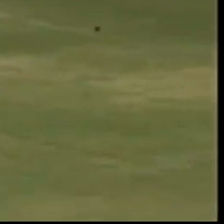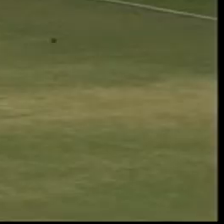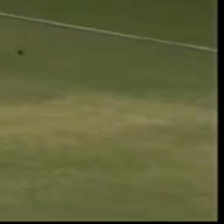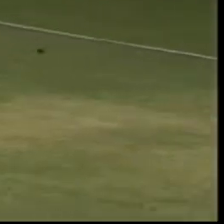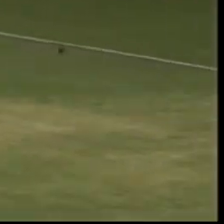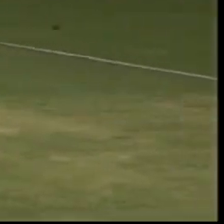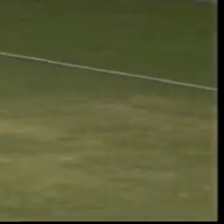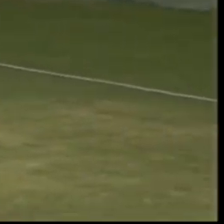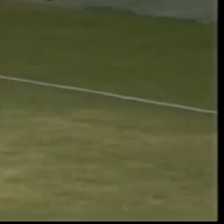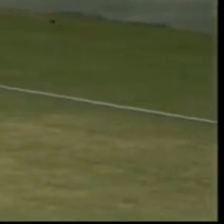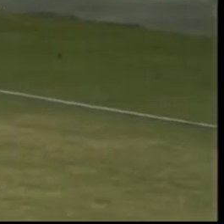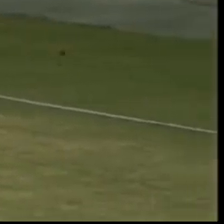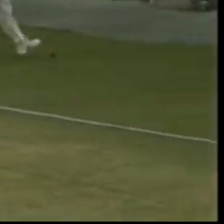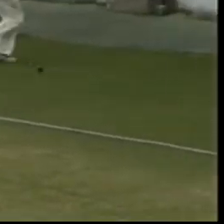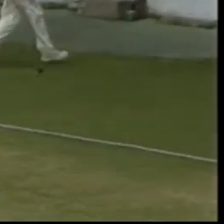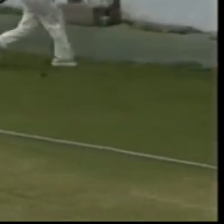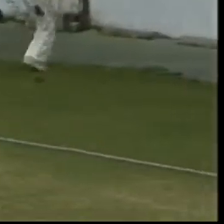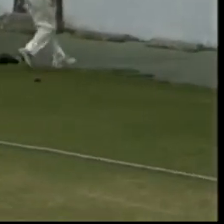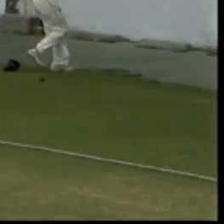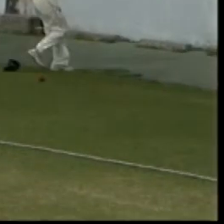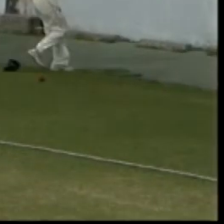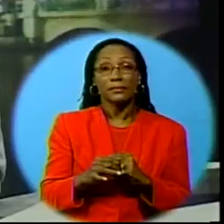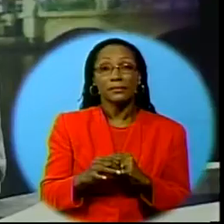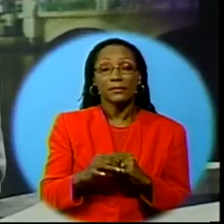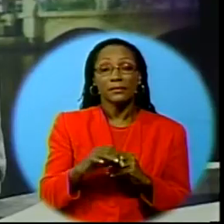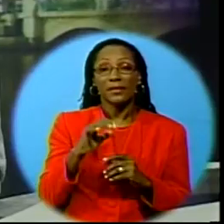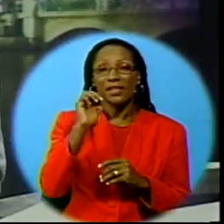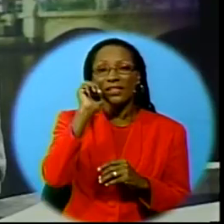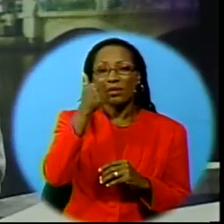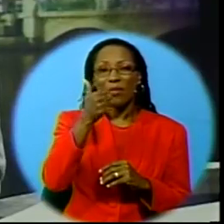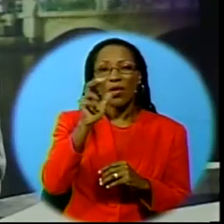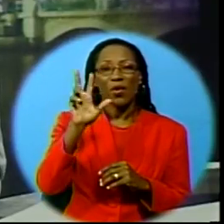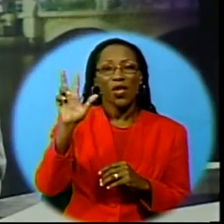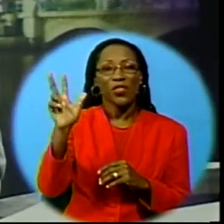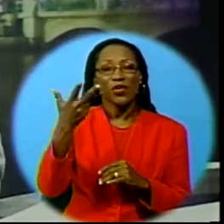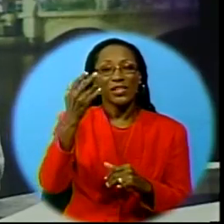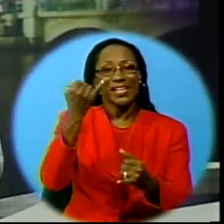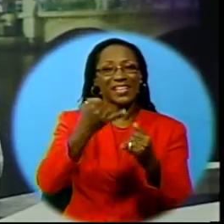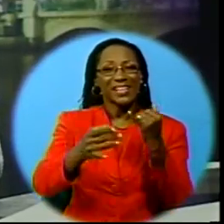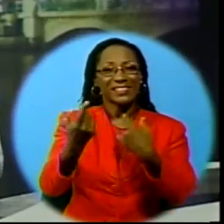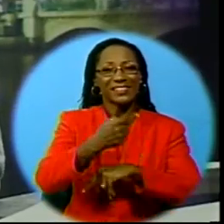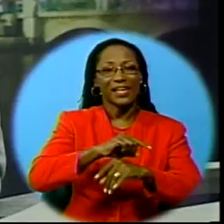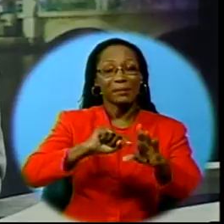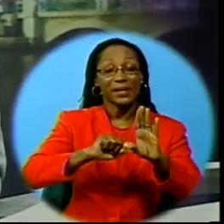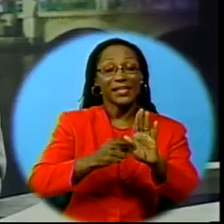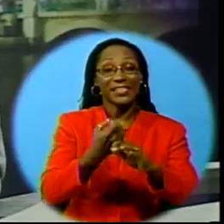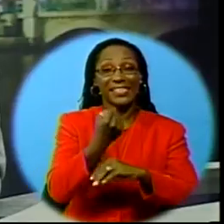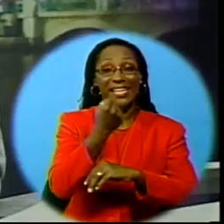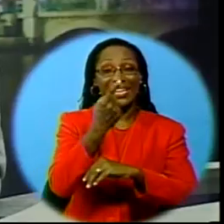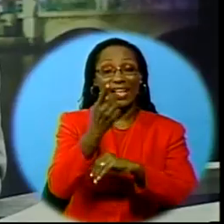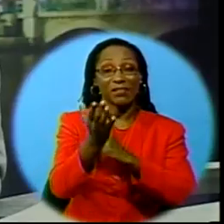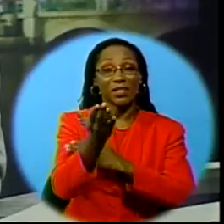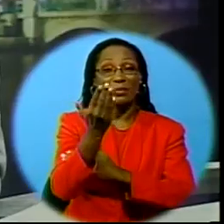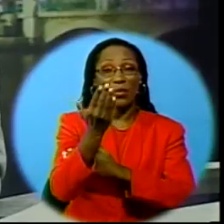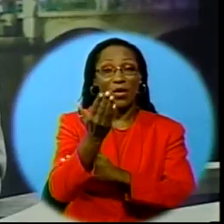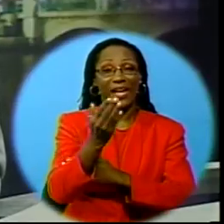77 and Clark not out on 9. Tomorrow's third and final day begins at 11